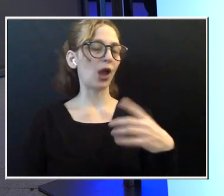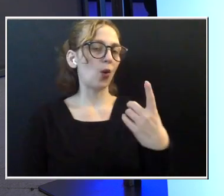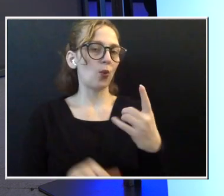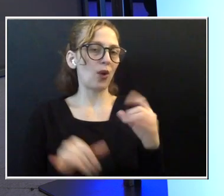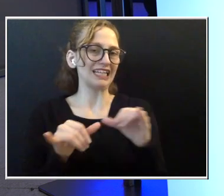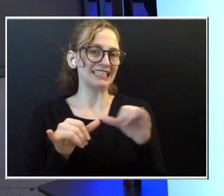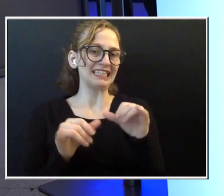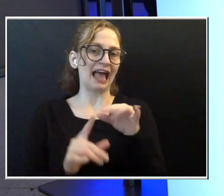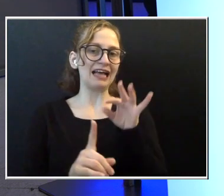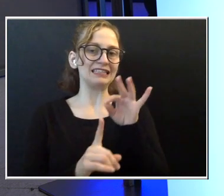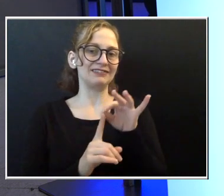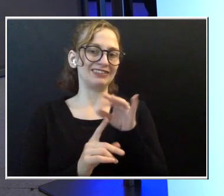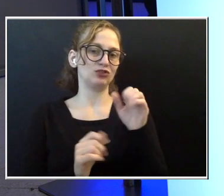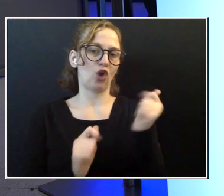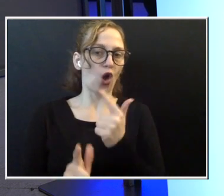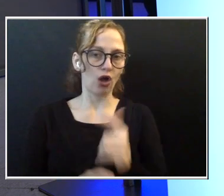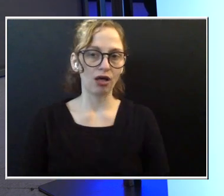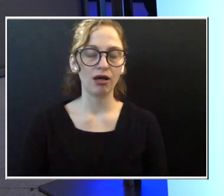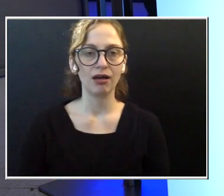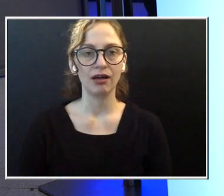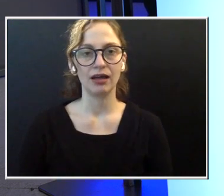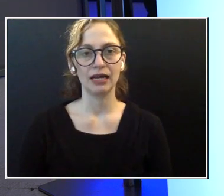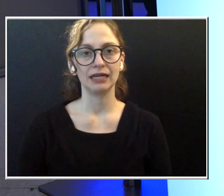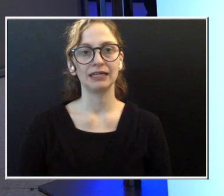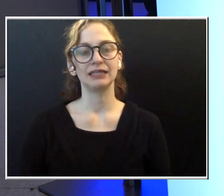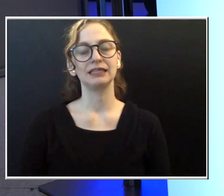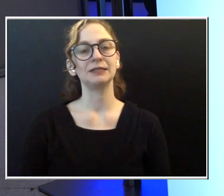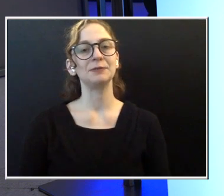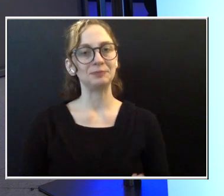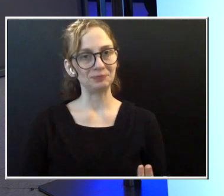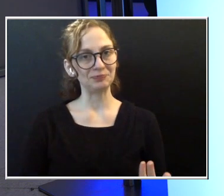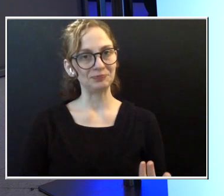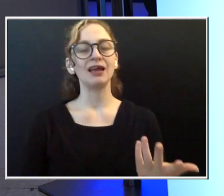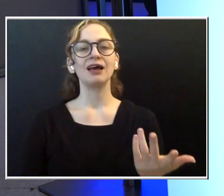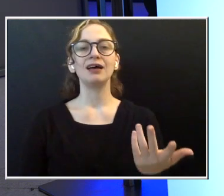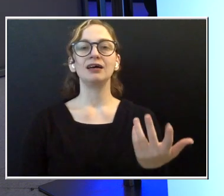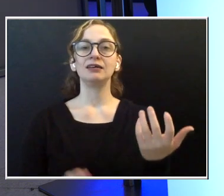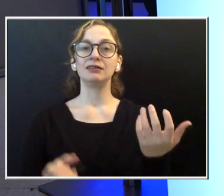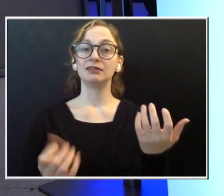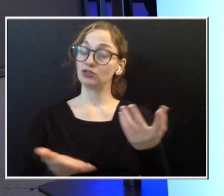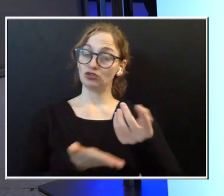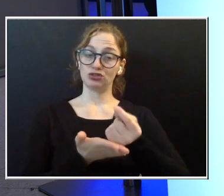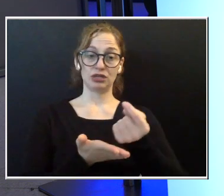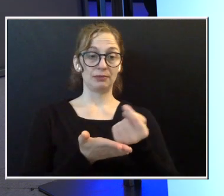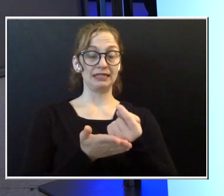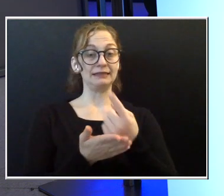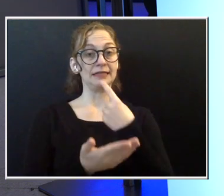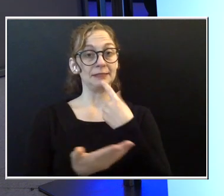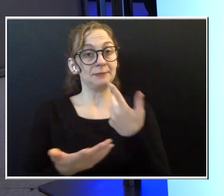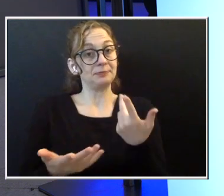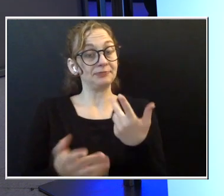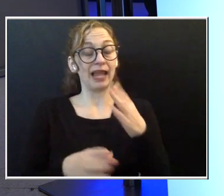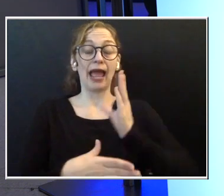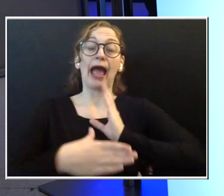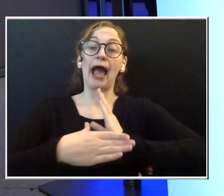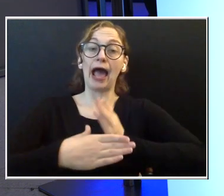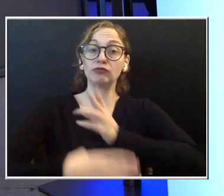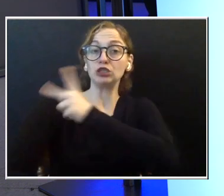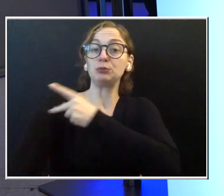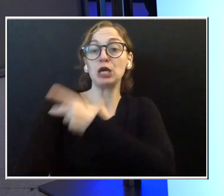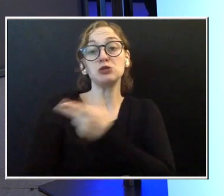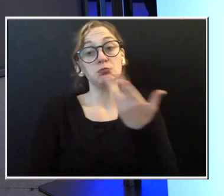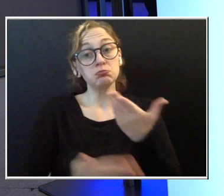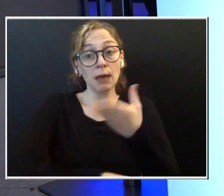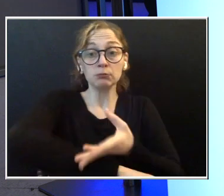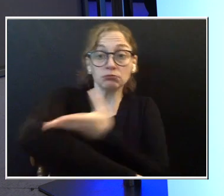here. Treatments mean that the average patient may get better or may not. But an individual patient, well, how are you going to